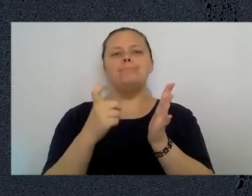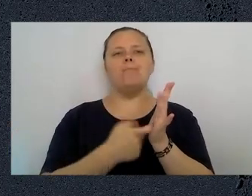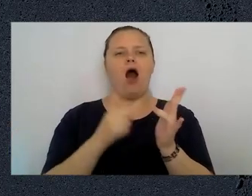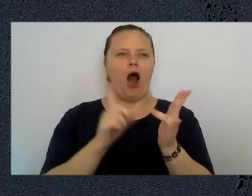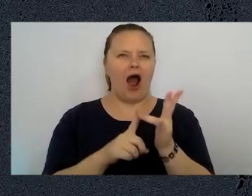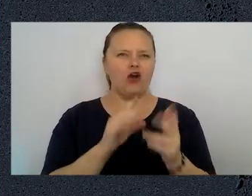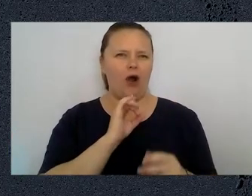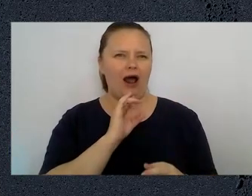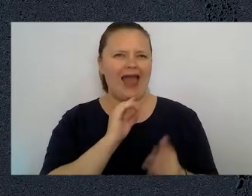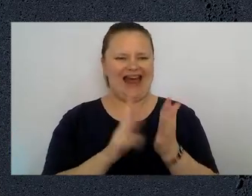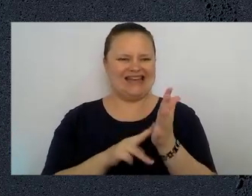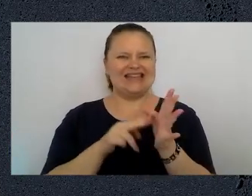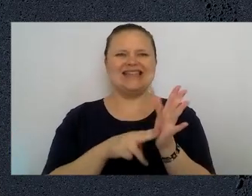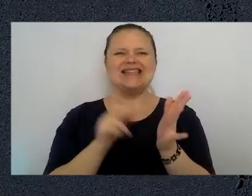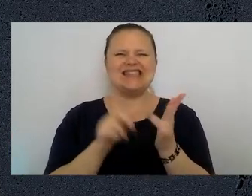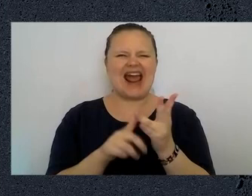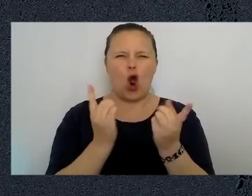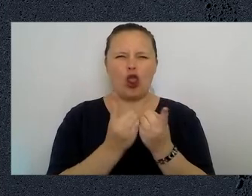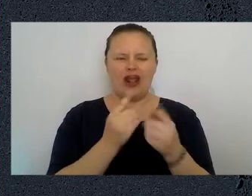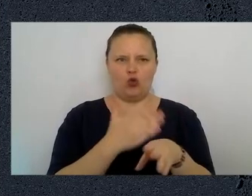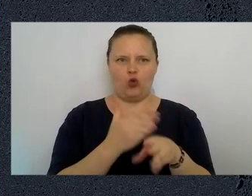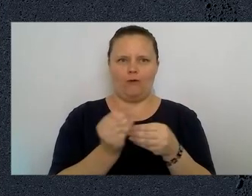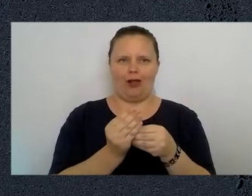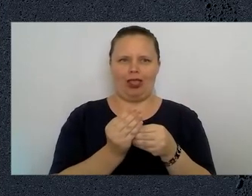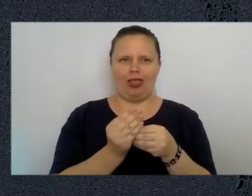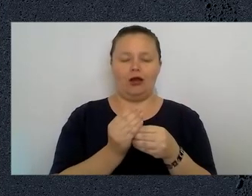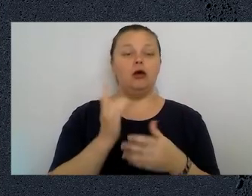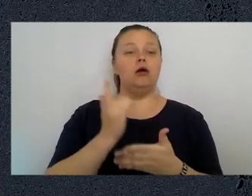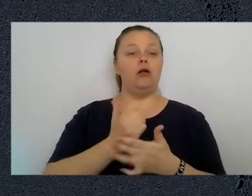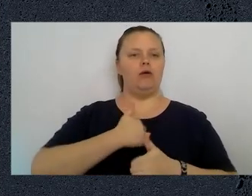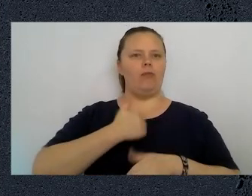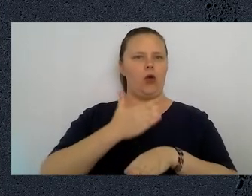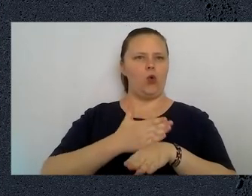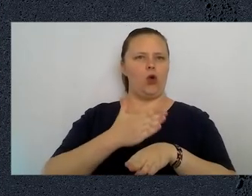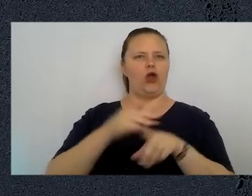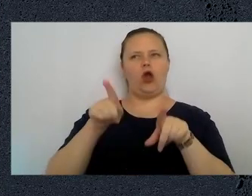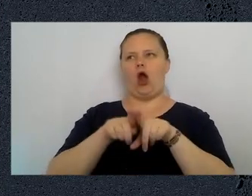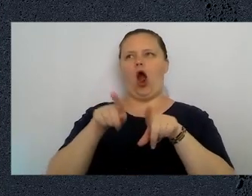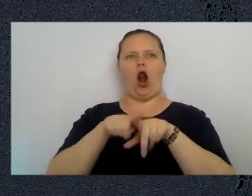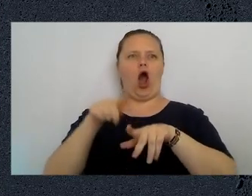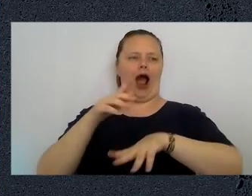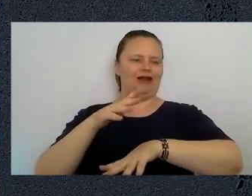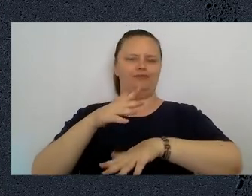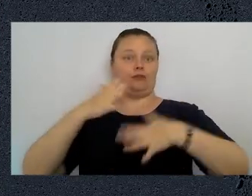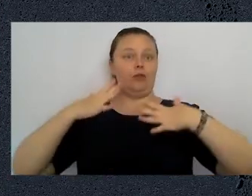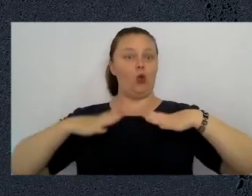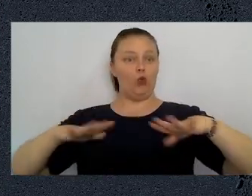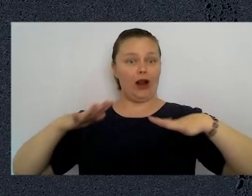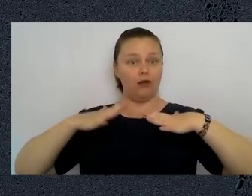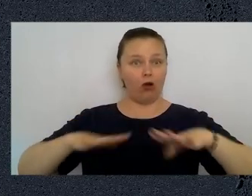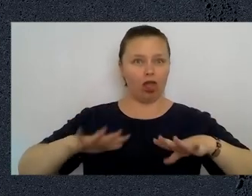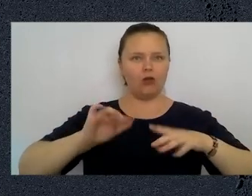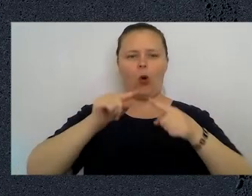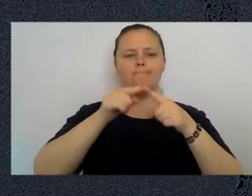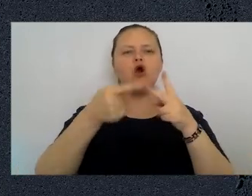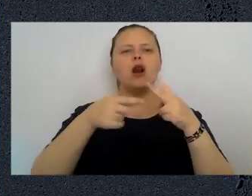you're working with. So a lot of what I do are what we call wearables or neurables or point-of-care diagnostics.